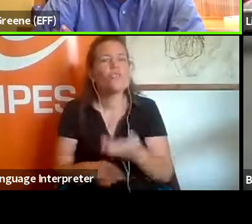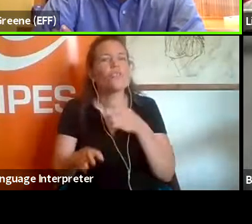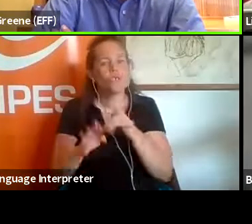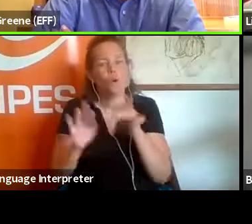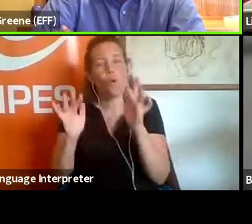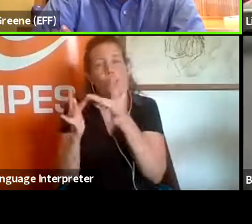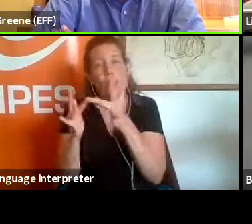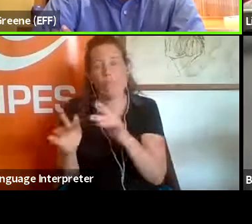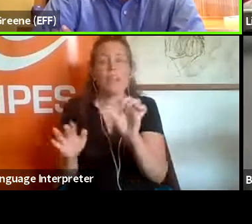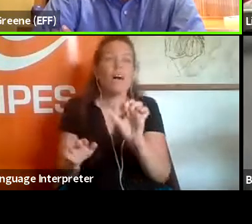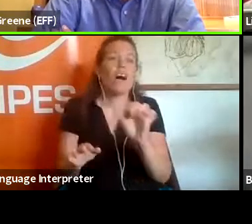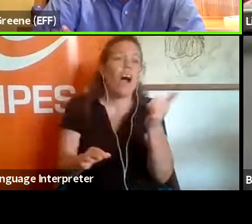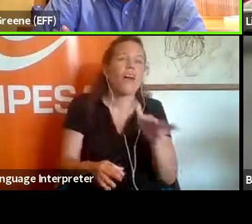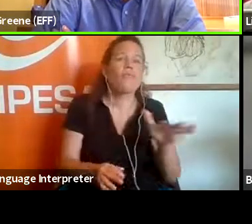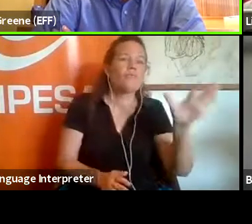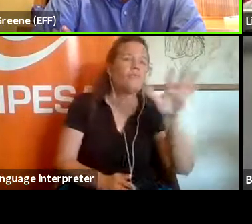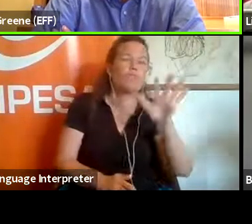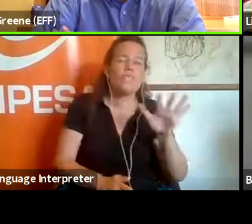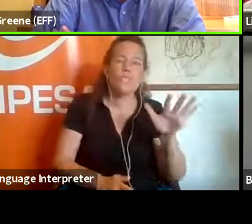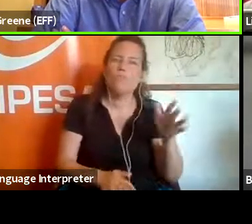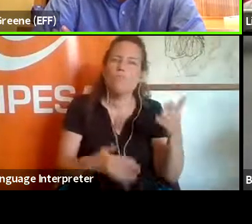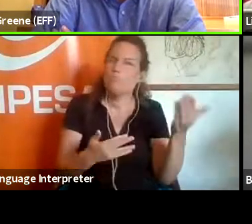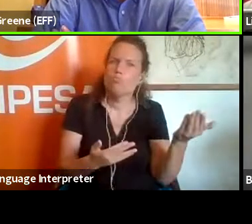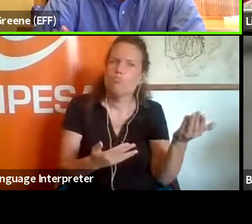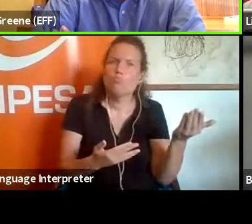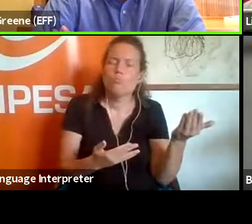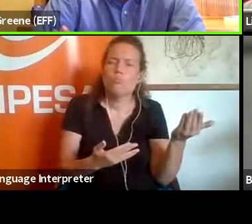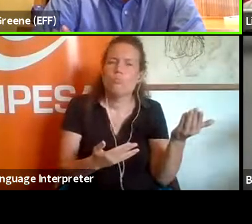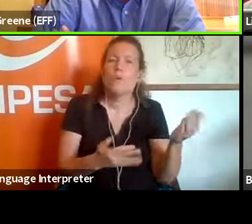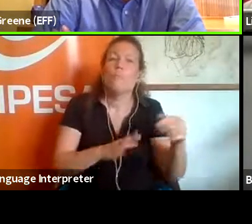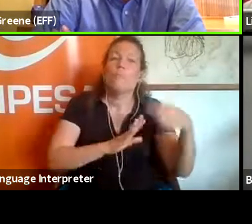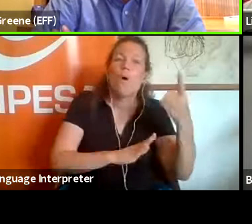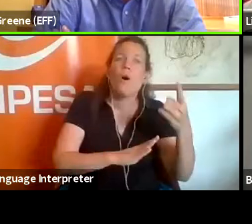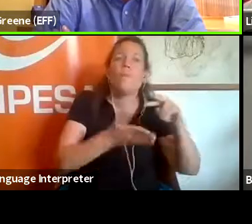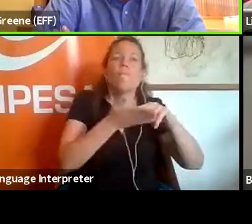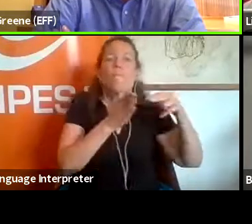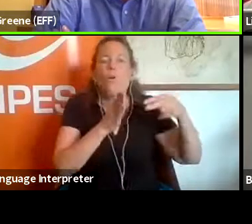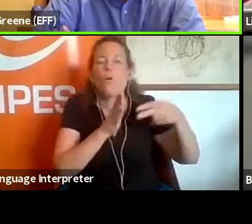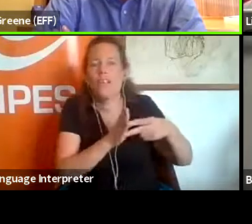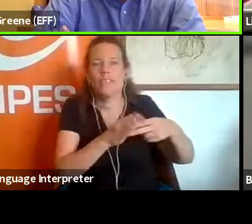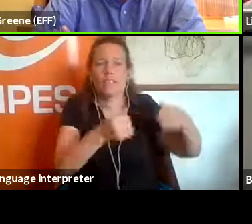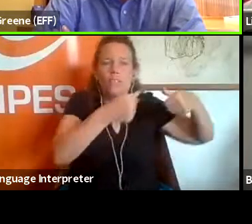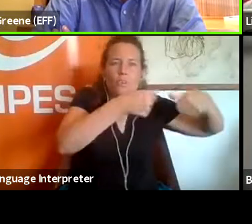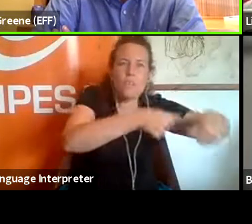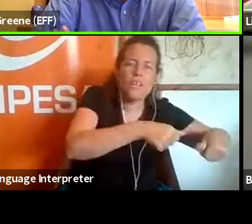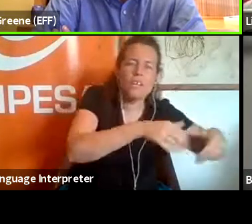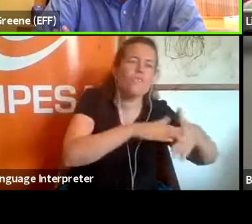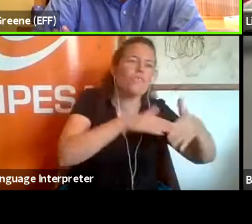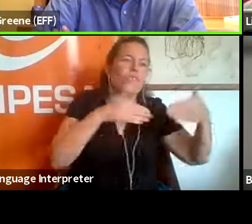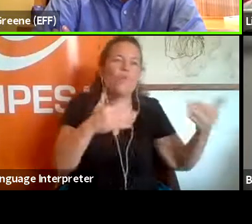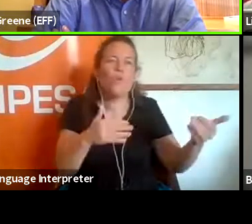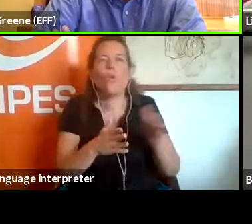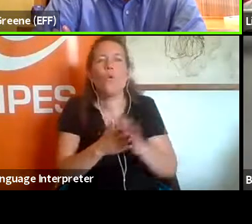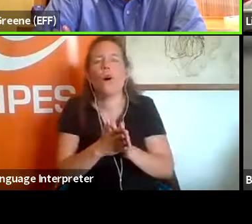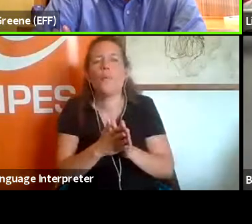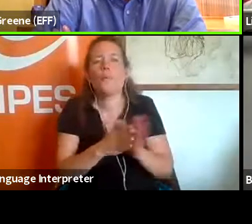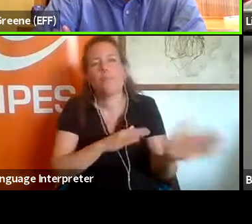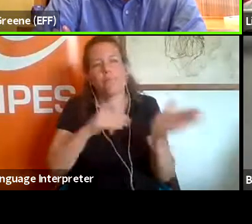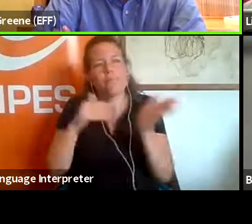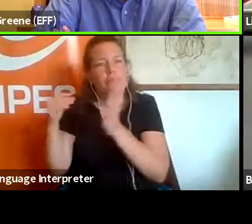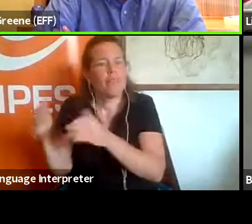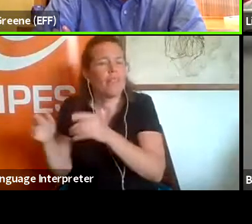online. In other regions, there's a real concern for political oppression of dissidents. In other regions, a very strong concern